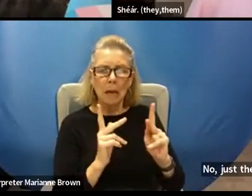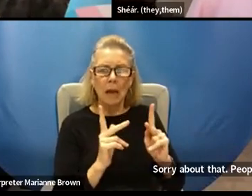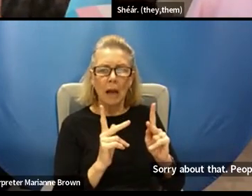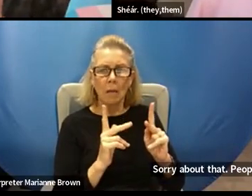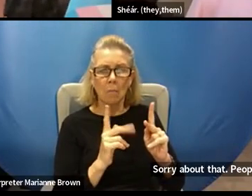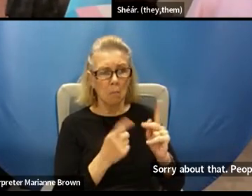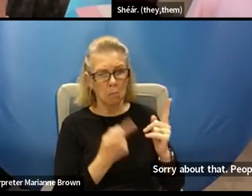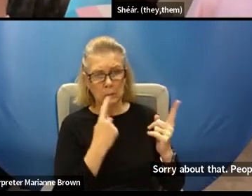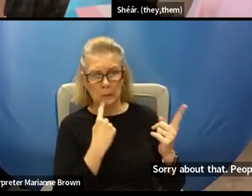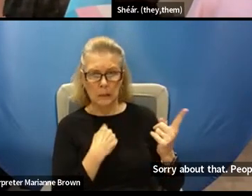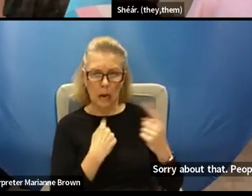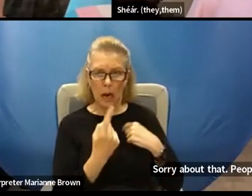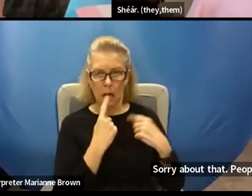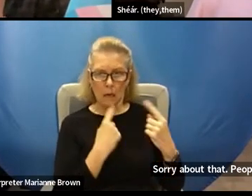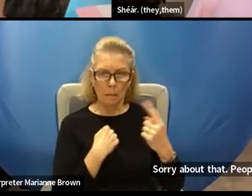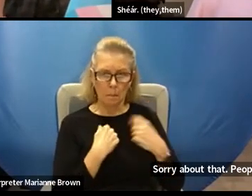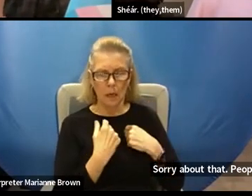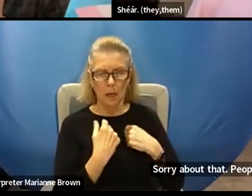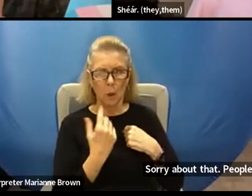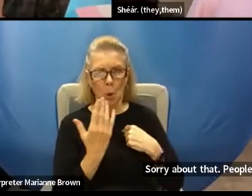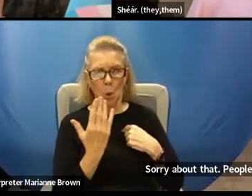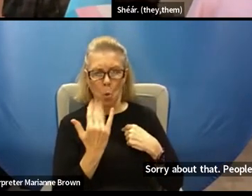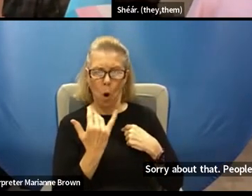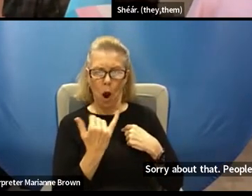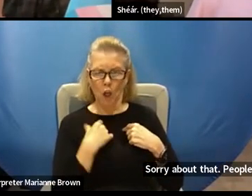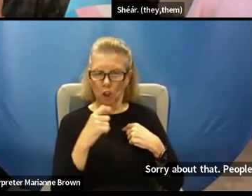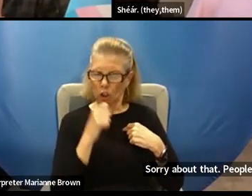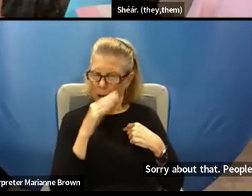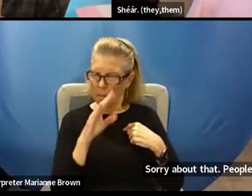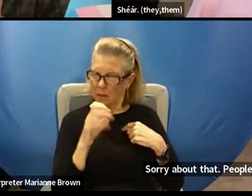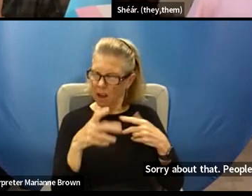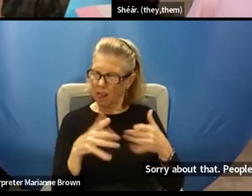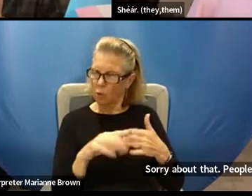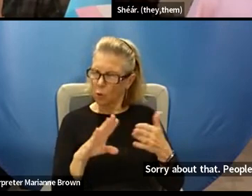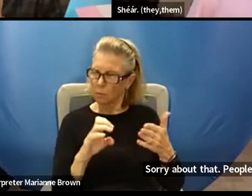me why I shouldn't be allowed to be me.